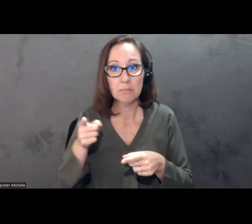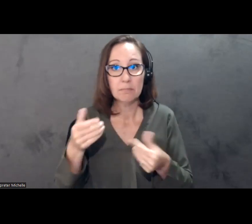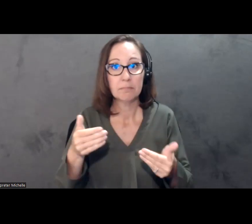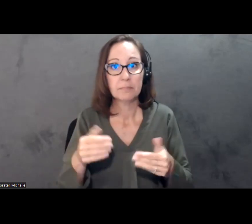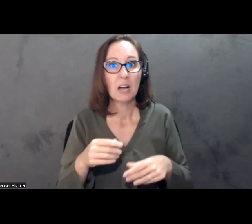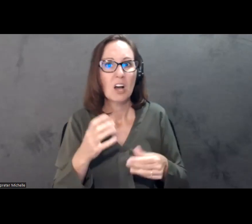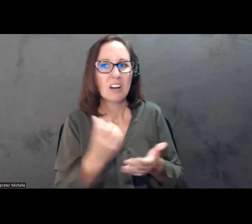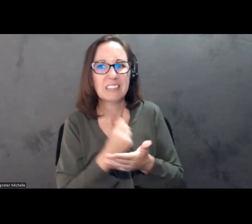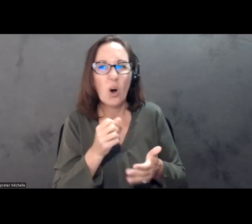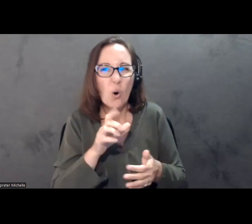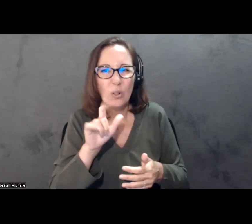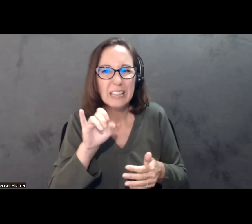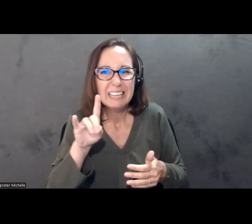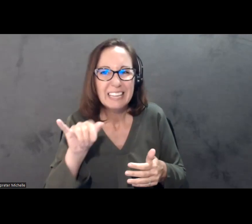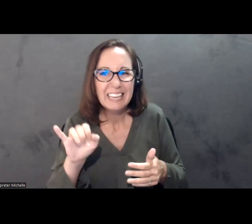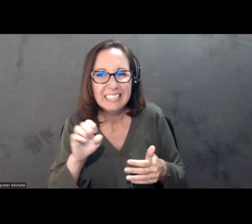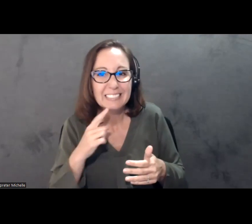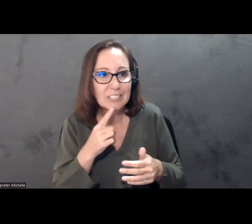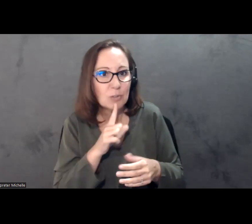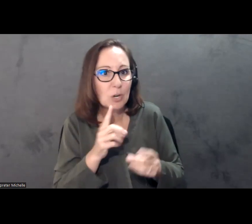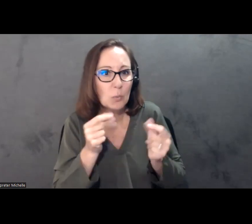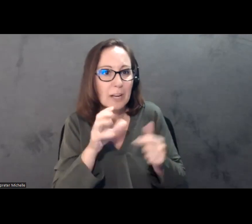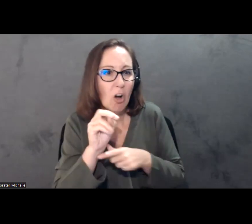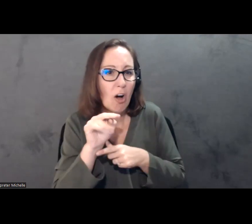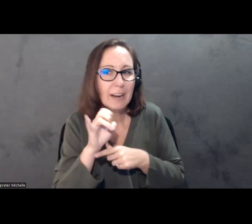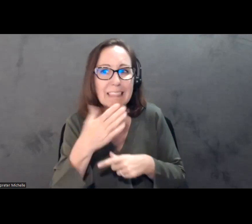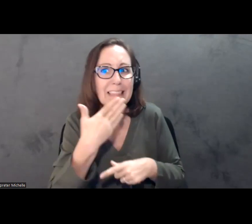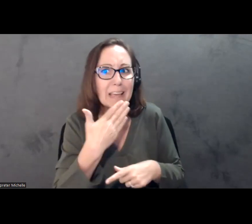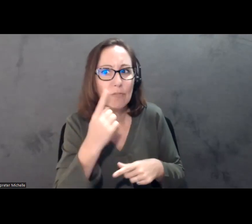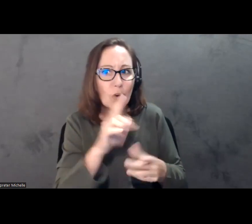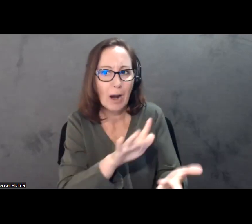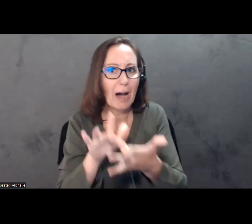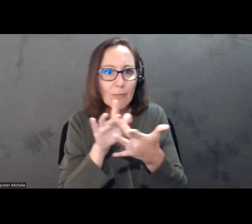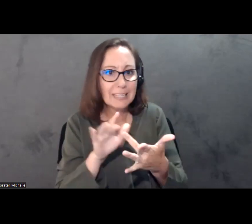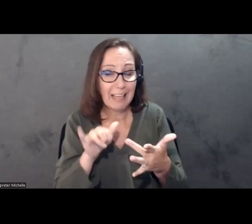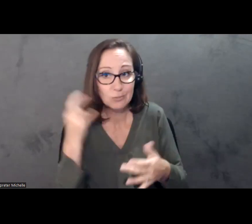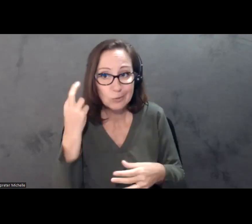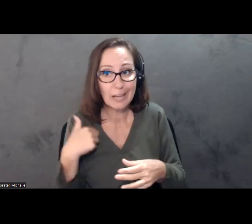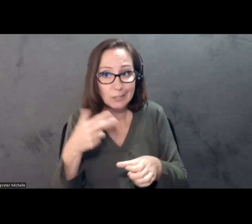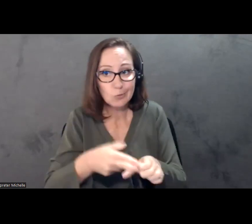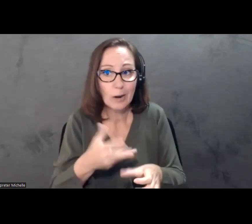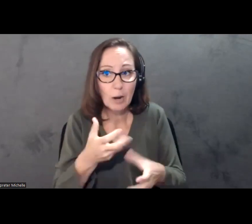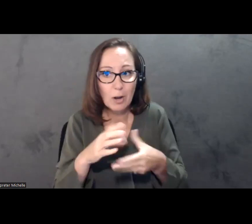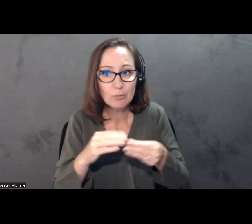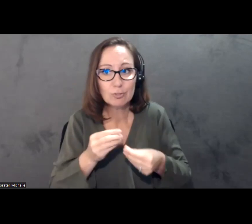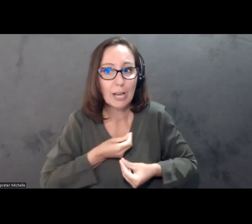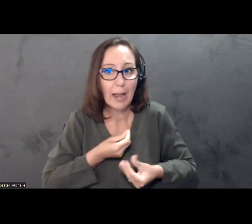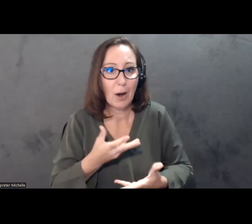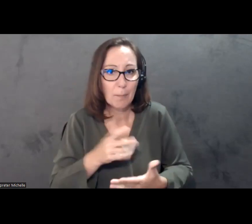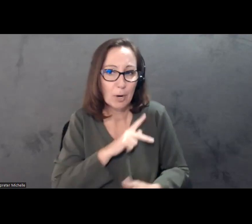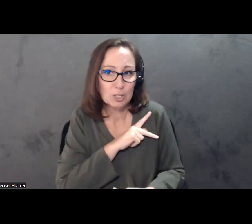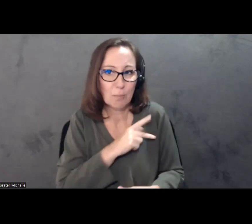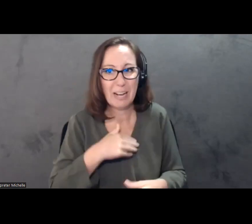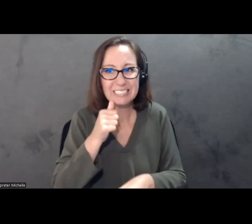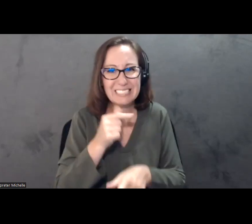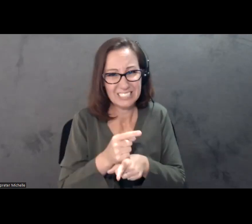quick, I forgot to thank you for this outreach. This is why I joined. Just to share something personal, my sister passed away of